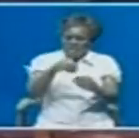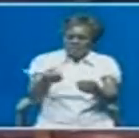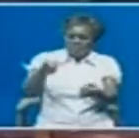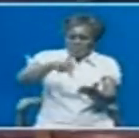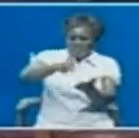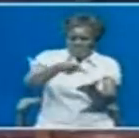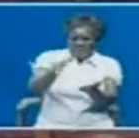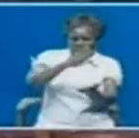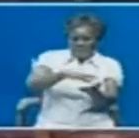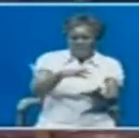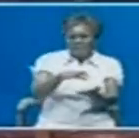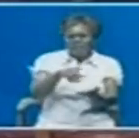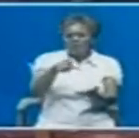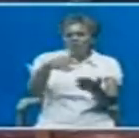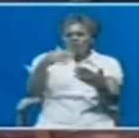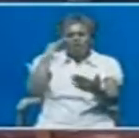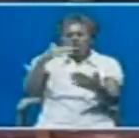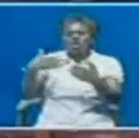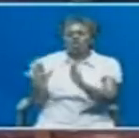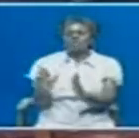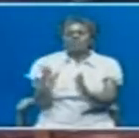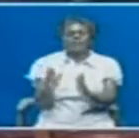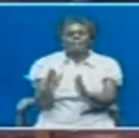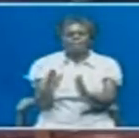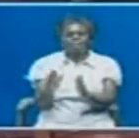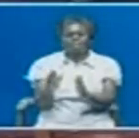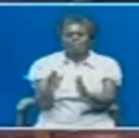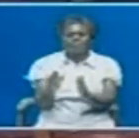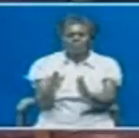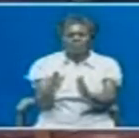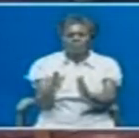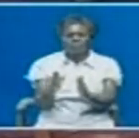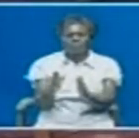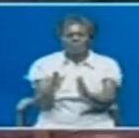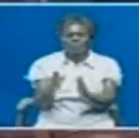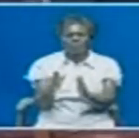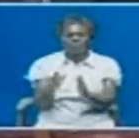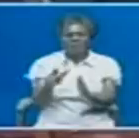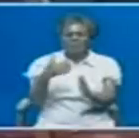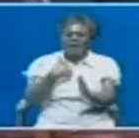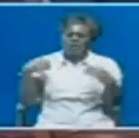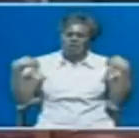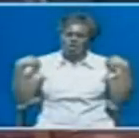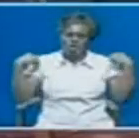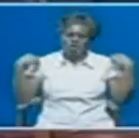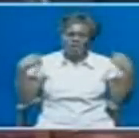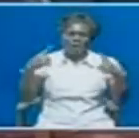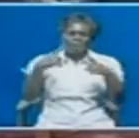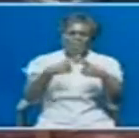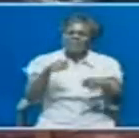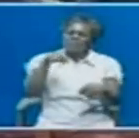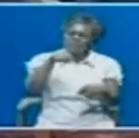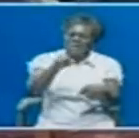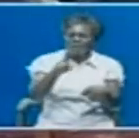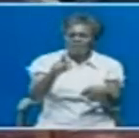the phone is gone. Is that right? I mean, He's wearing his clothes, but they're wearing